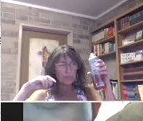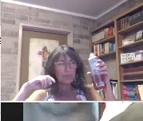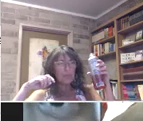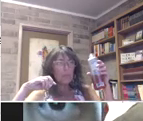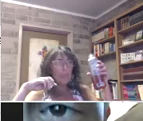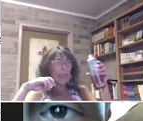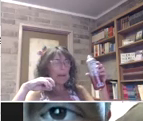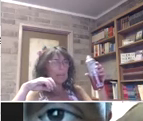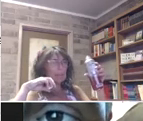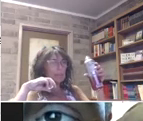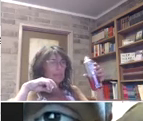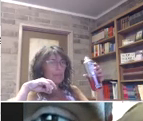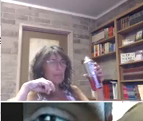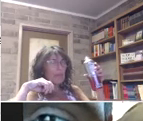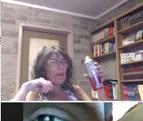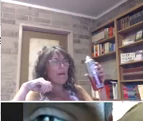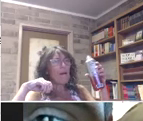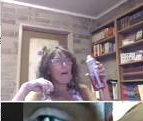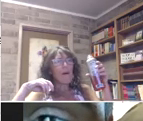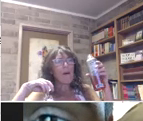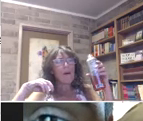watch will